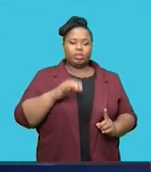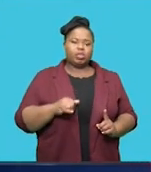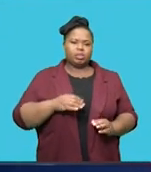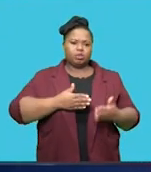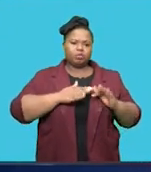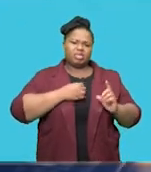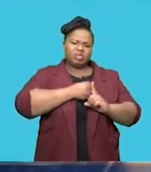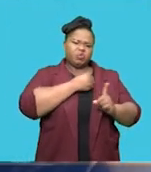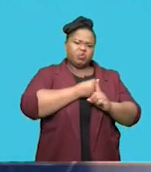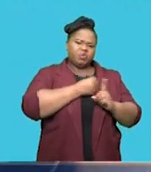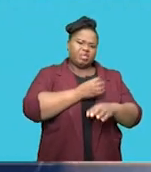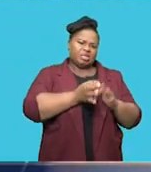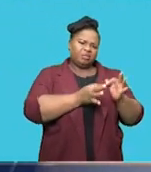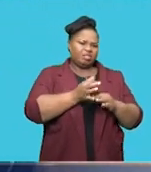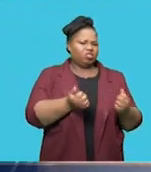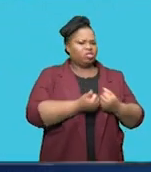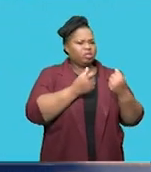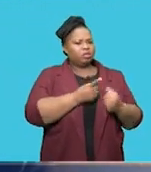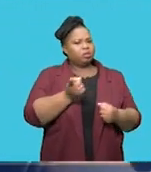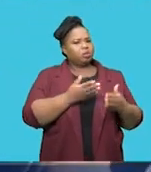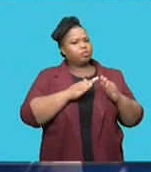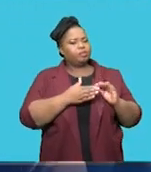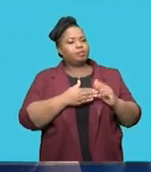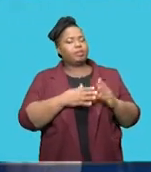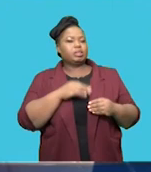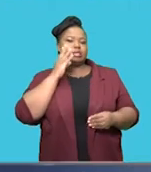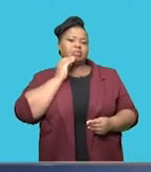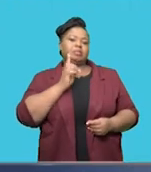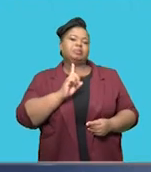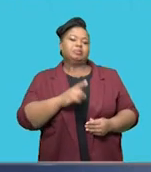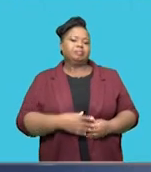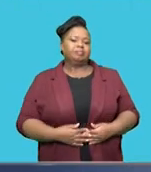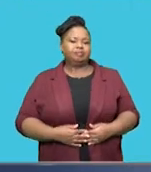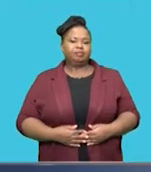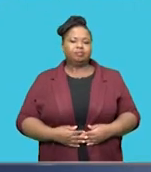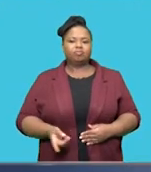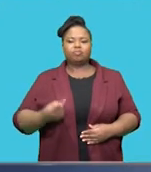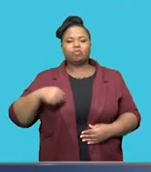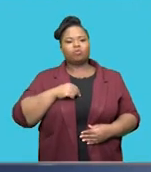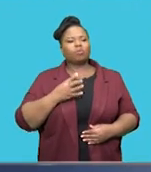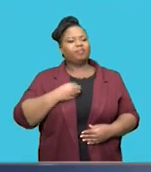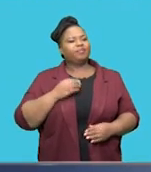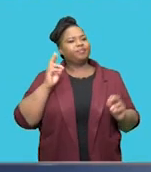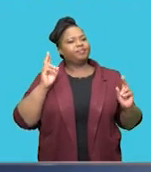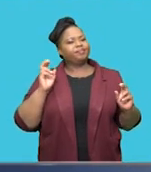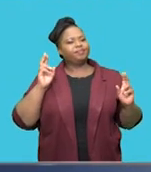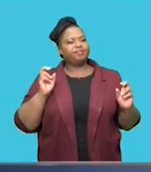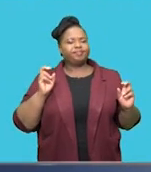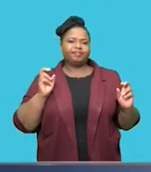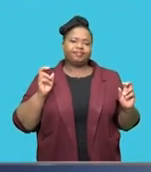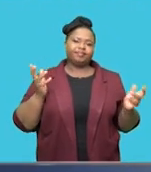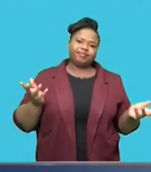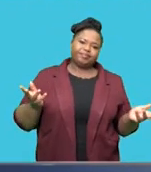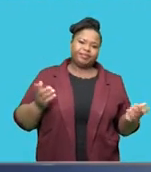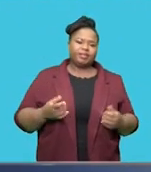community, outlines some of the challenges that are affecting residents on a daily basis. We do have issues with